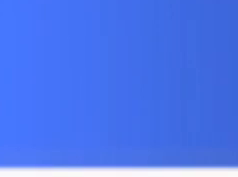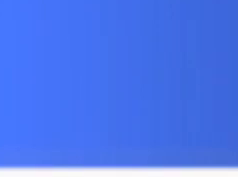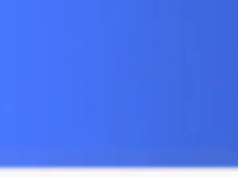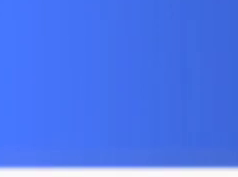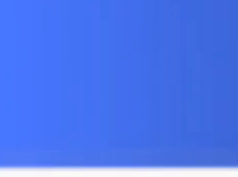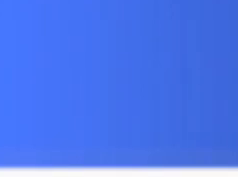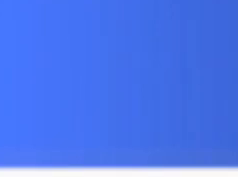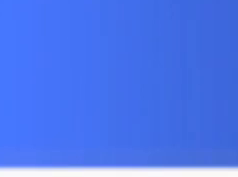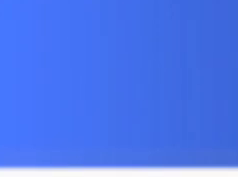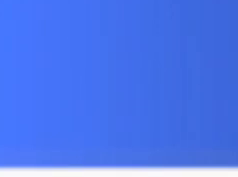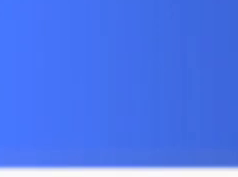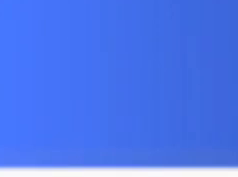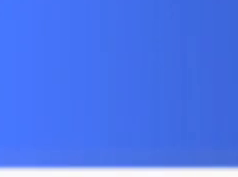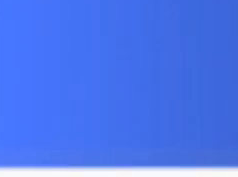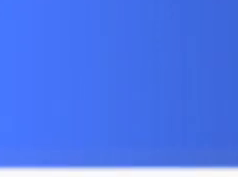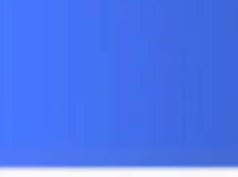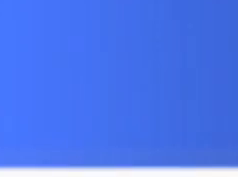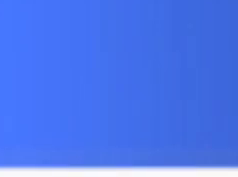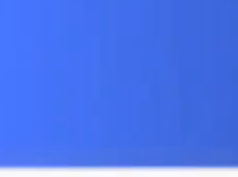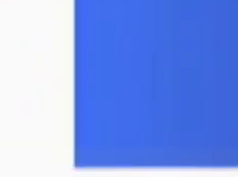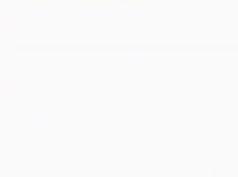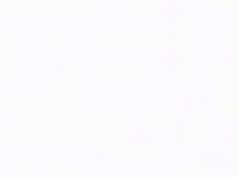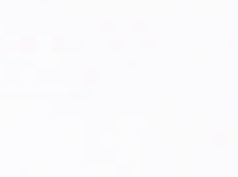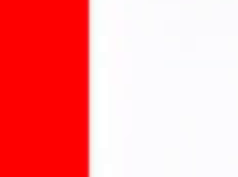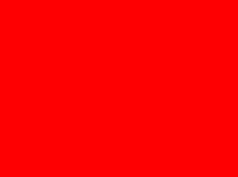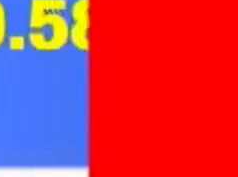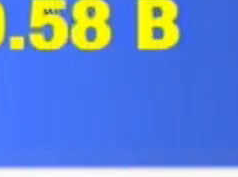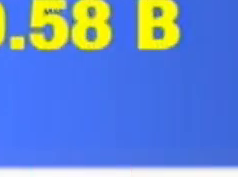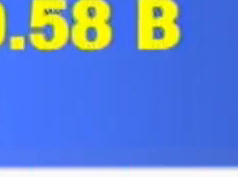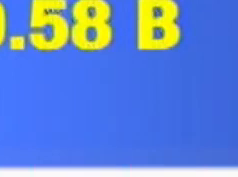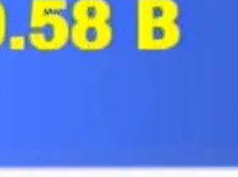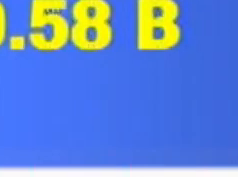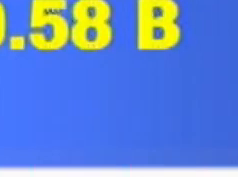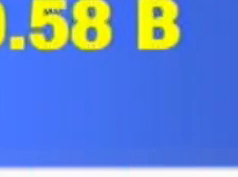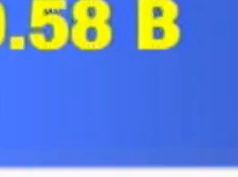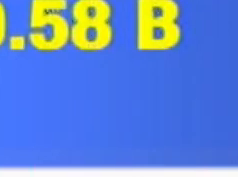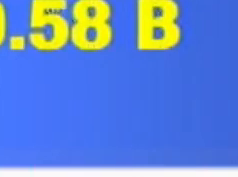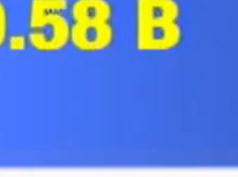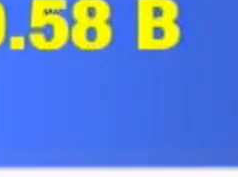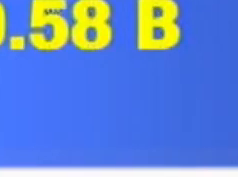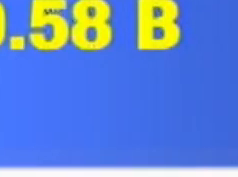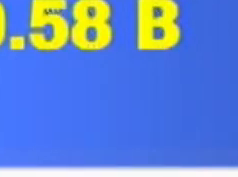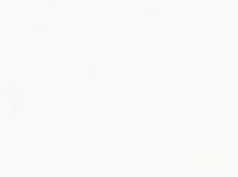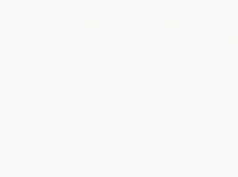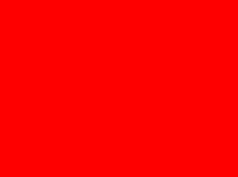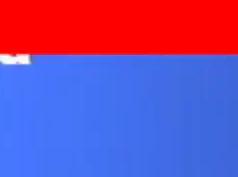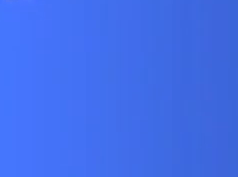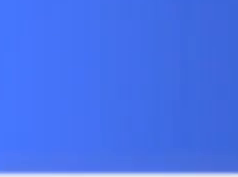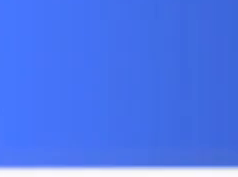total. Counties in coast region, 5.1 billion shillings, and counties in Lower Eastern stand to lose over half a billion